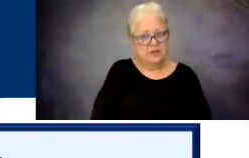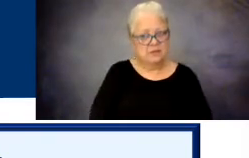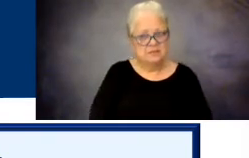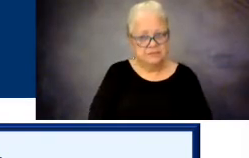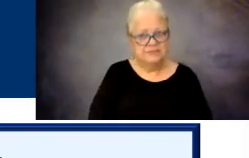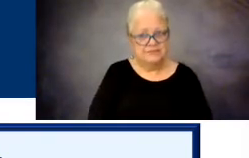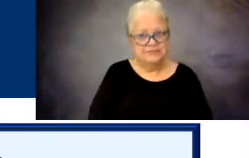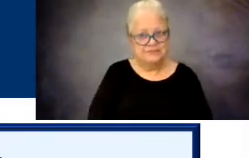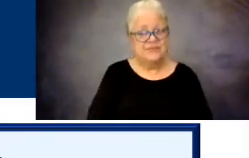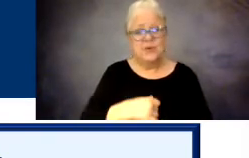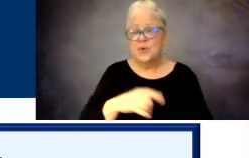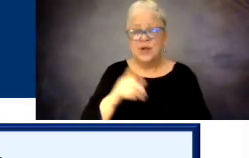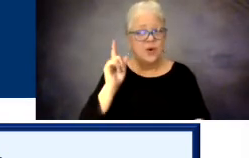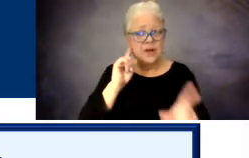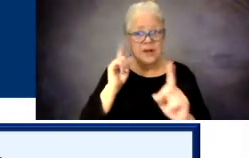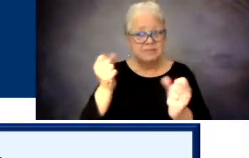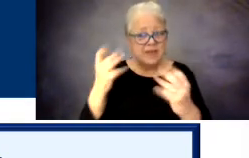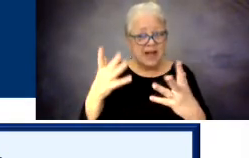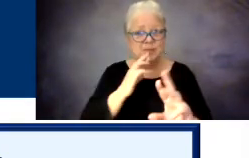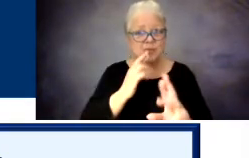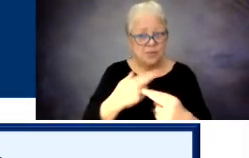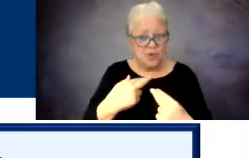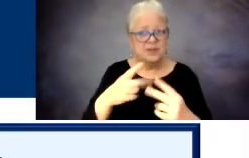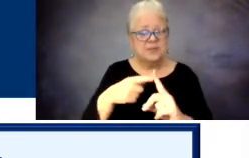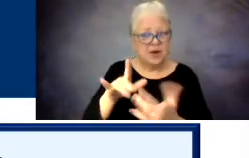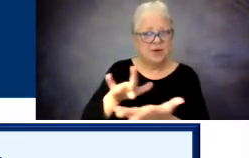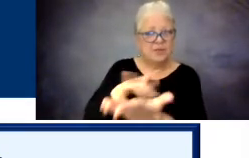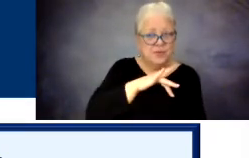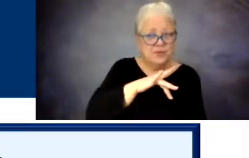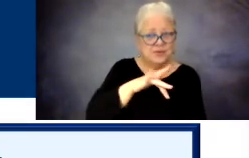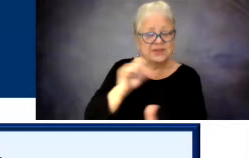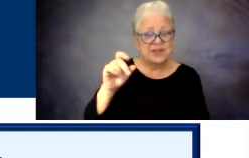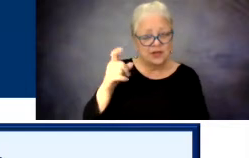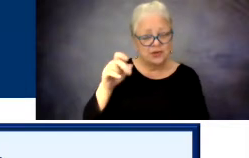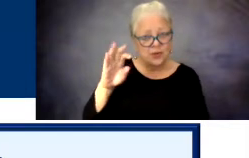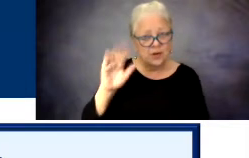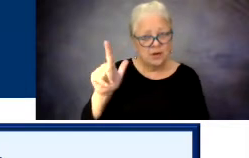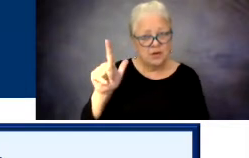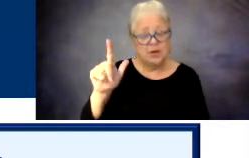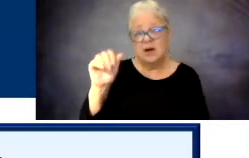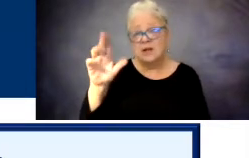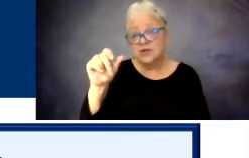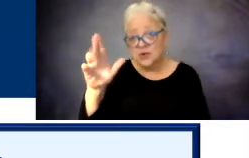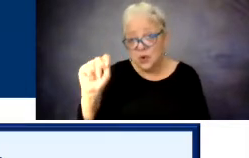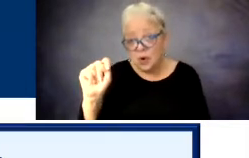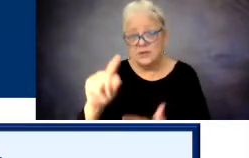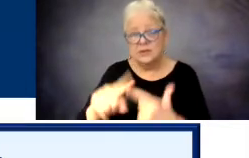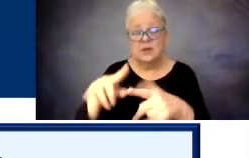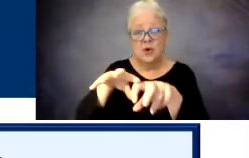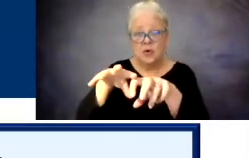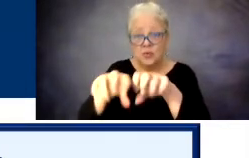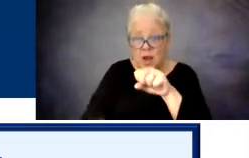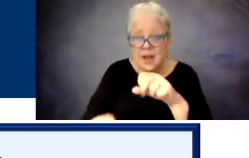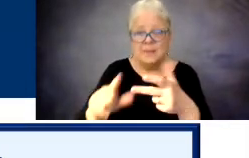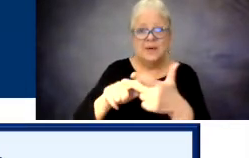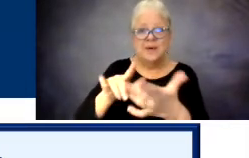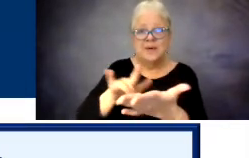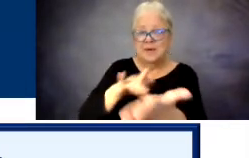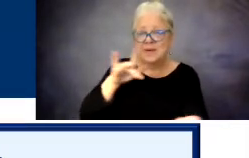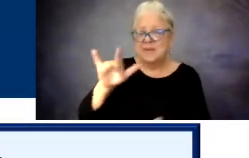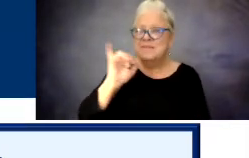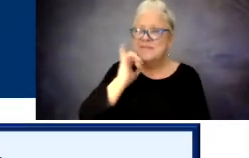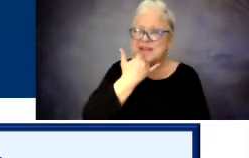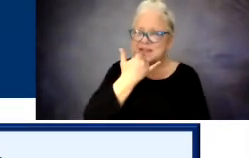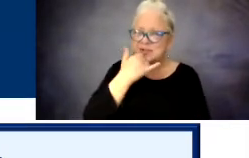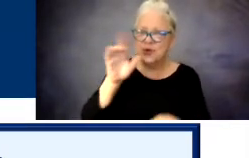of reports on sexual abuse, but sexual assault, rape, sexual misuse, or sexual exploitation, as well